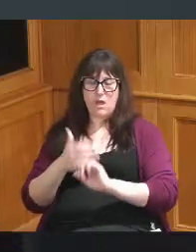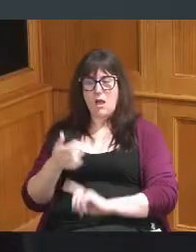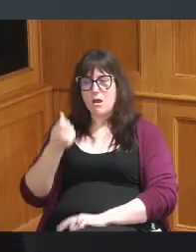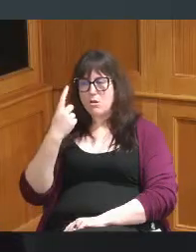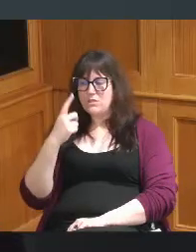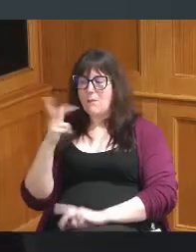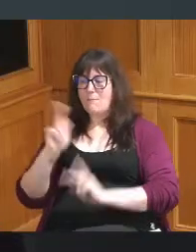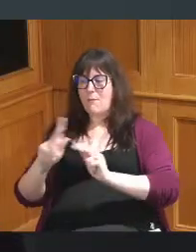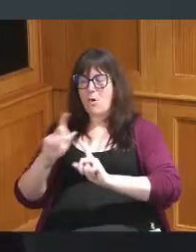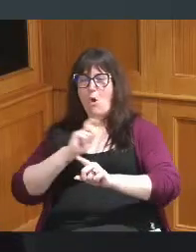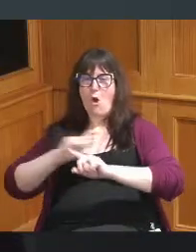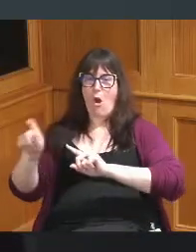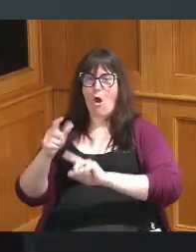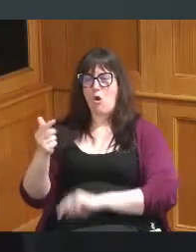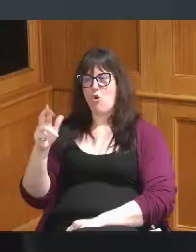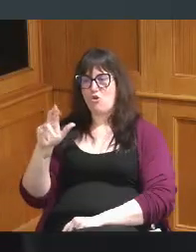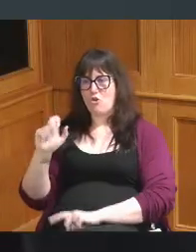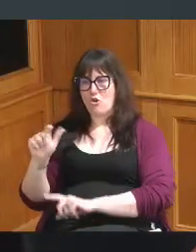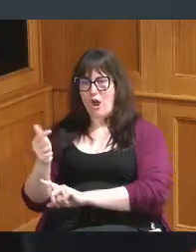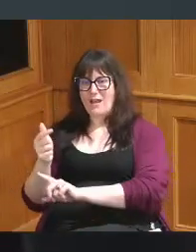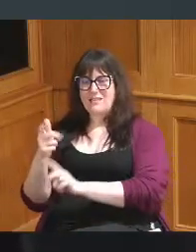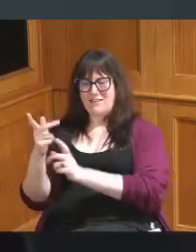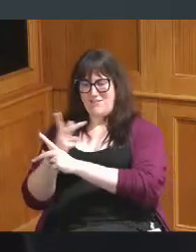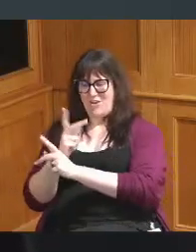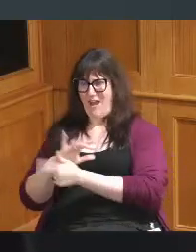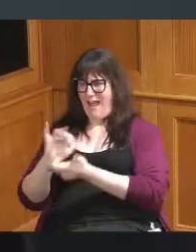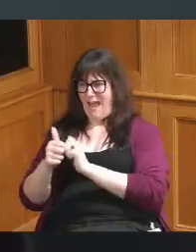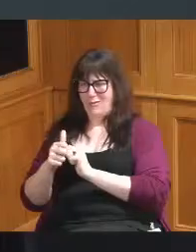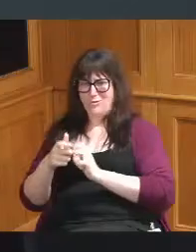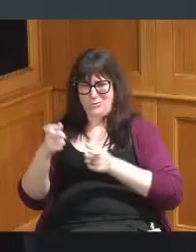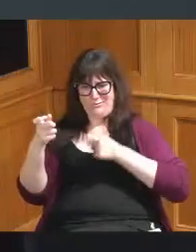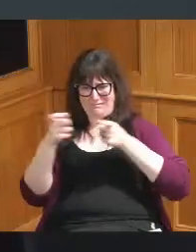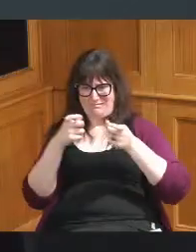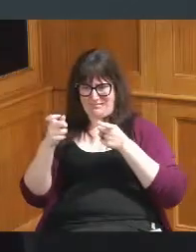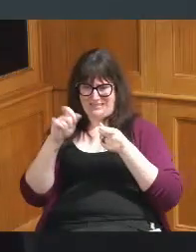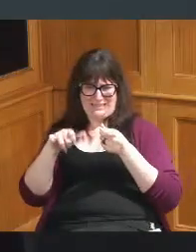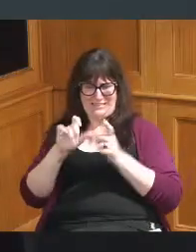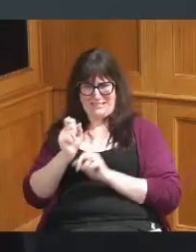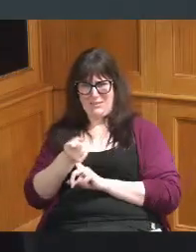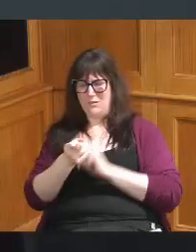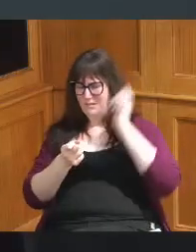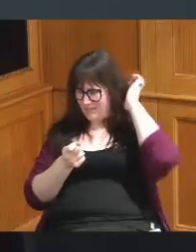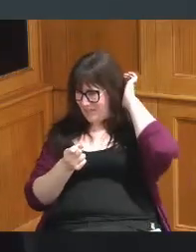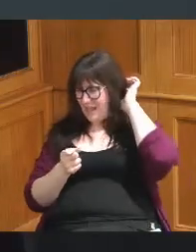find out innovative ways to deal with this, which is the first time, of course, for